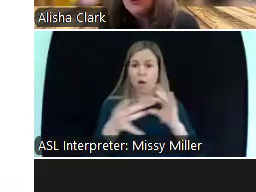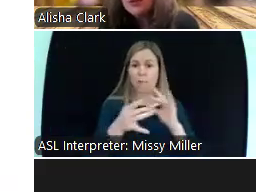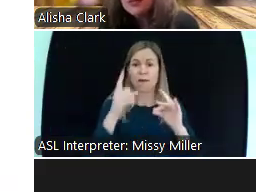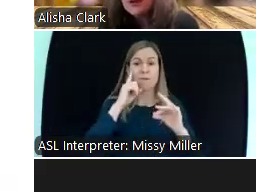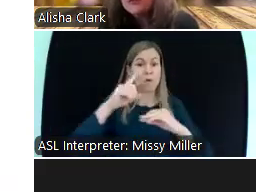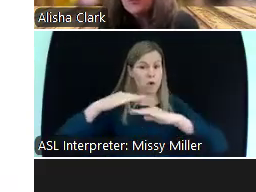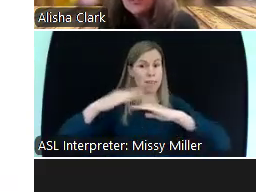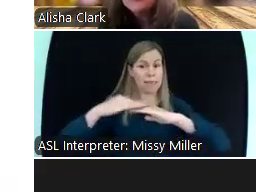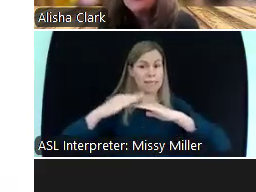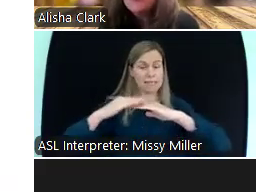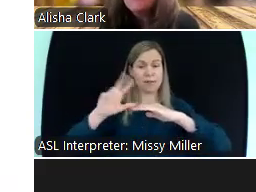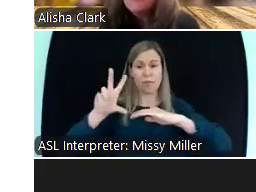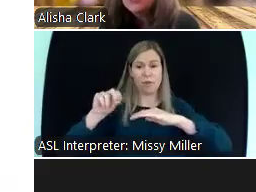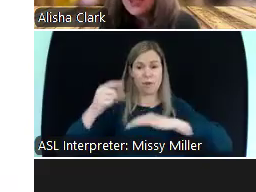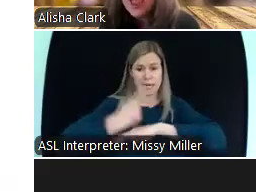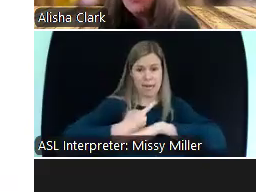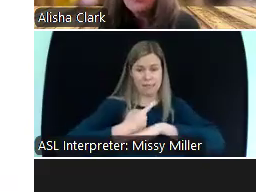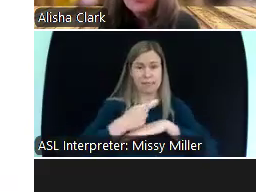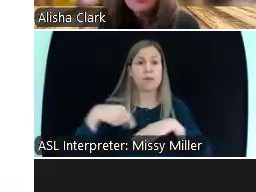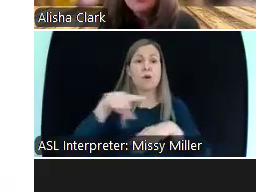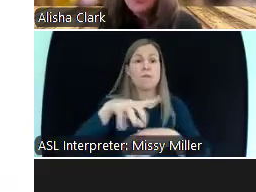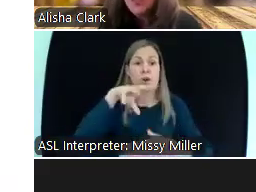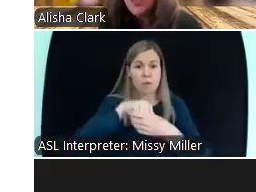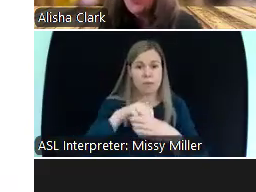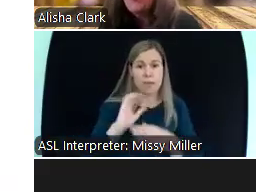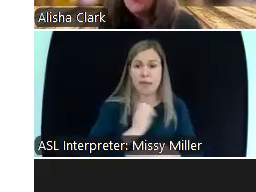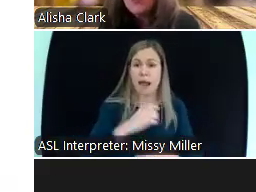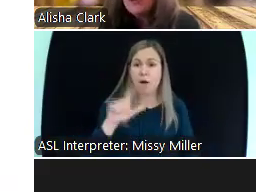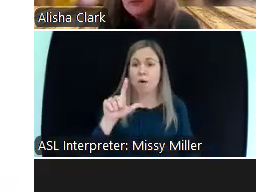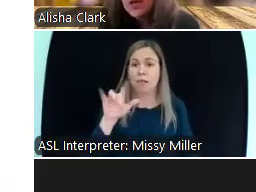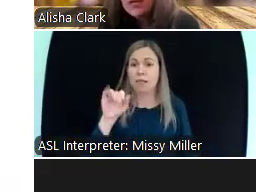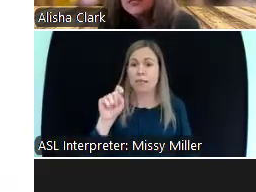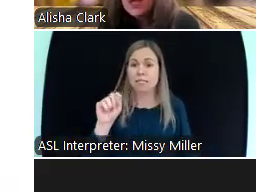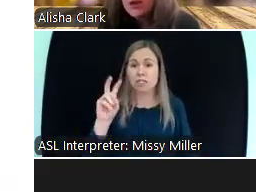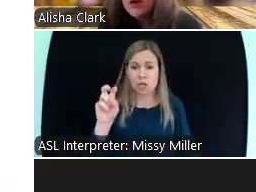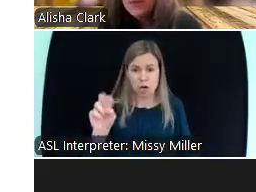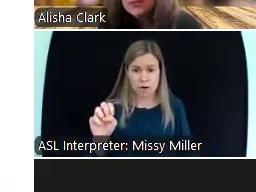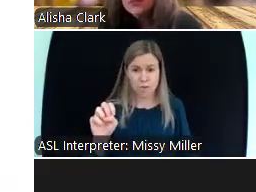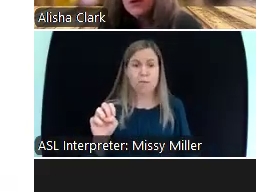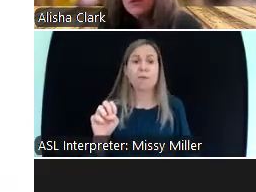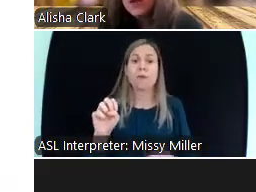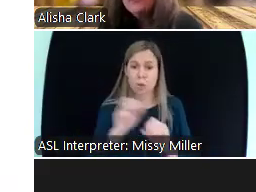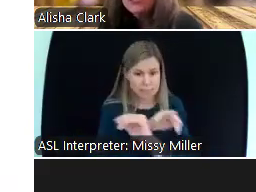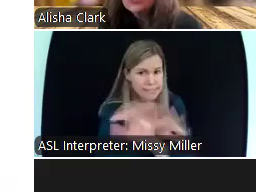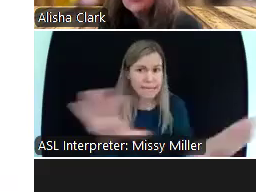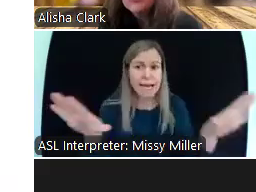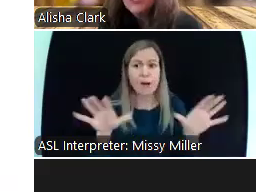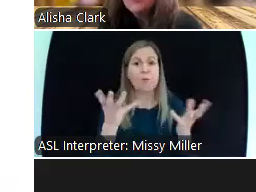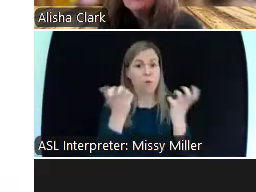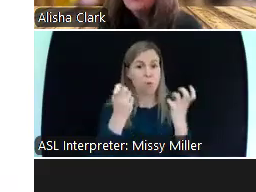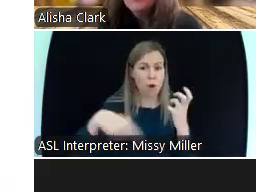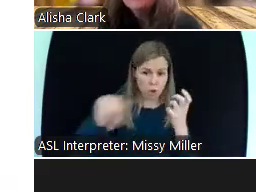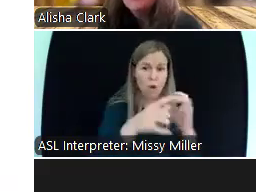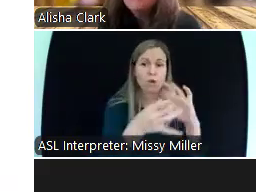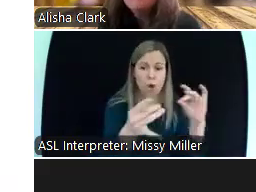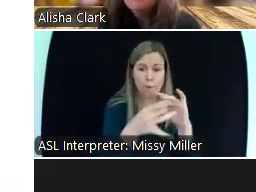you're on our listservs, we send that information out. We want everybody to make comments on the regulations,